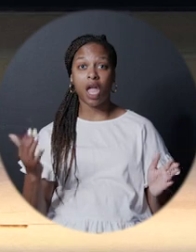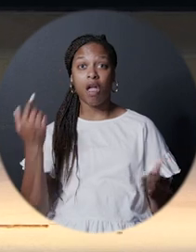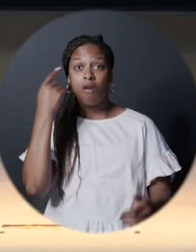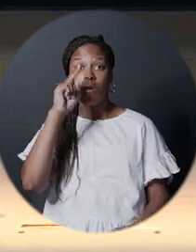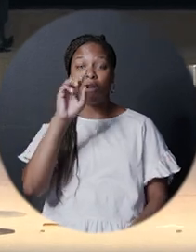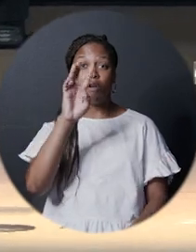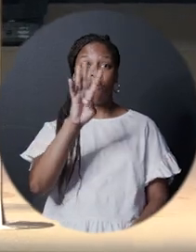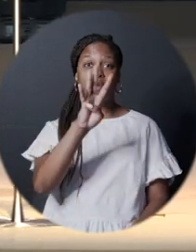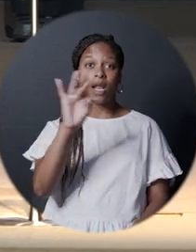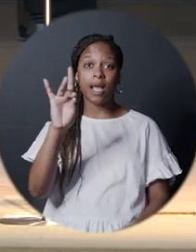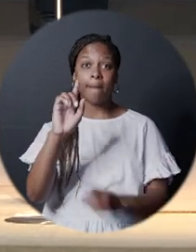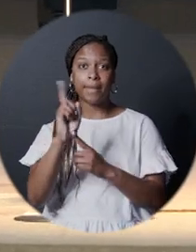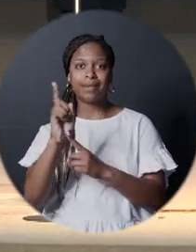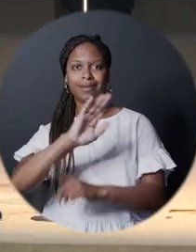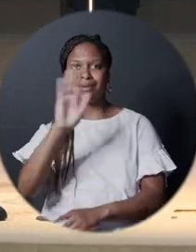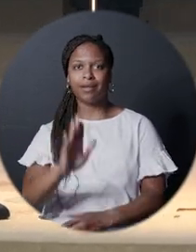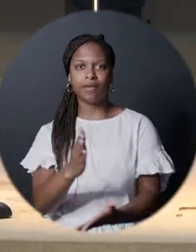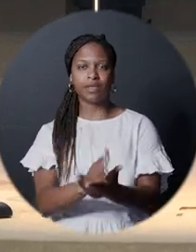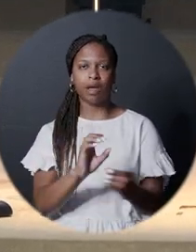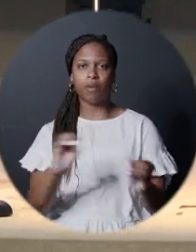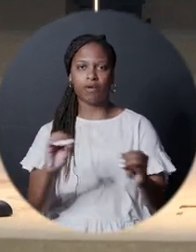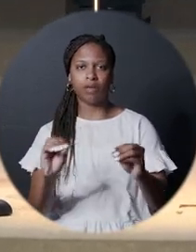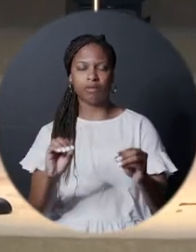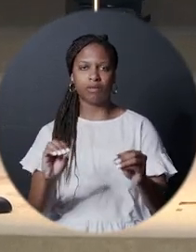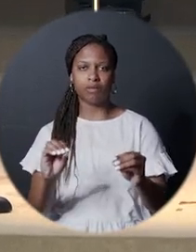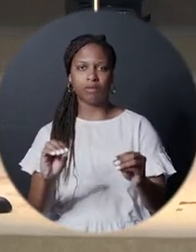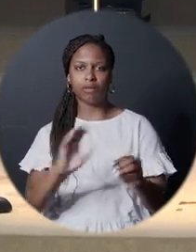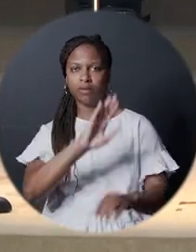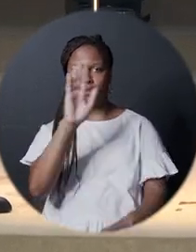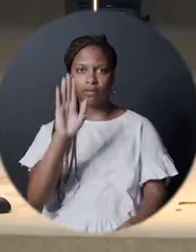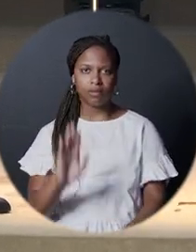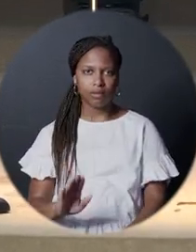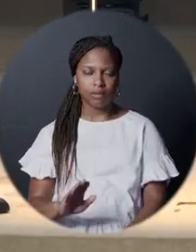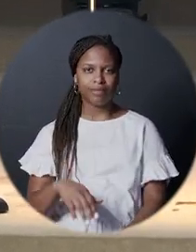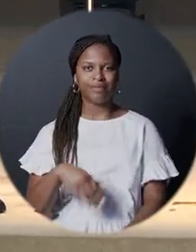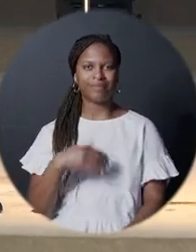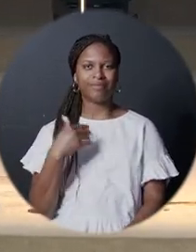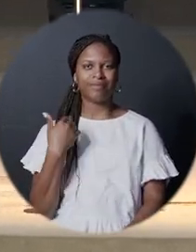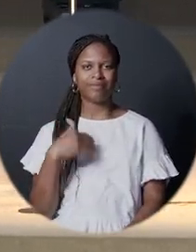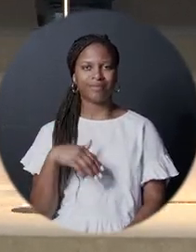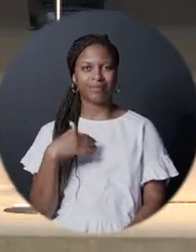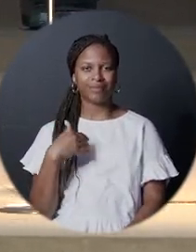guard is because for 48 minutes, he never stopped moving.